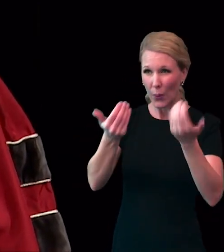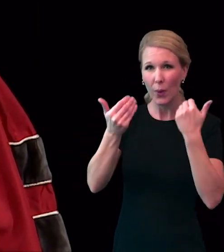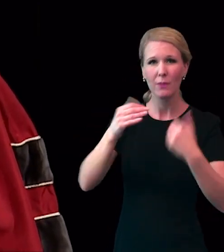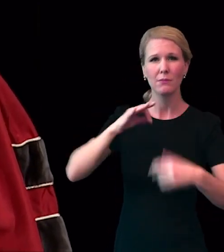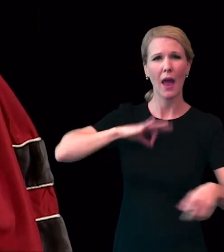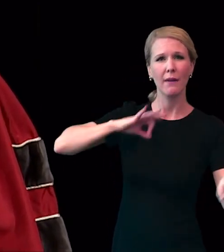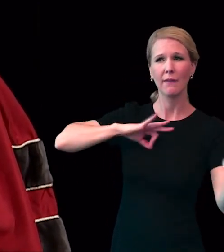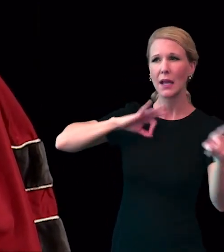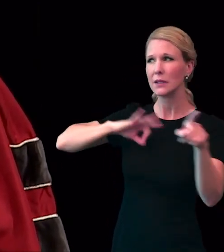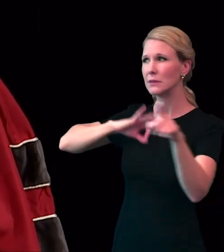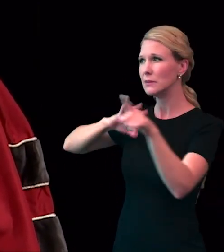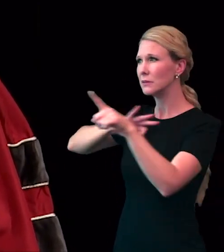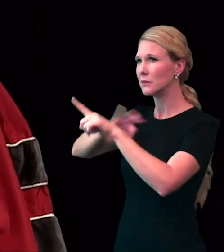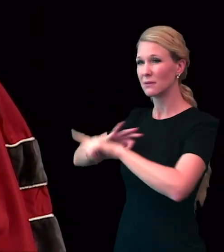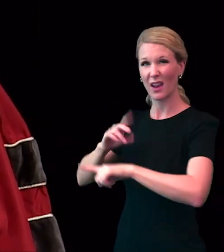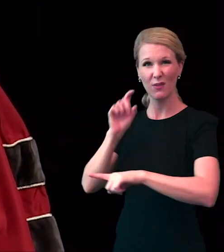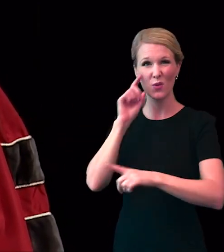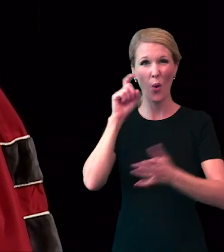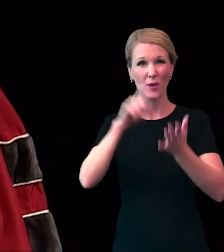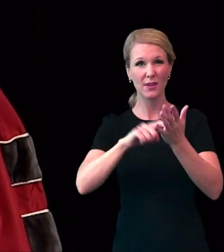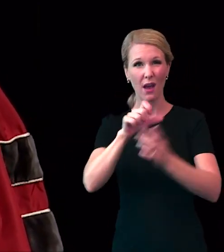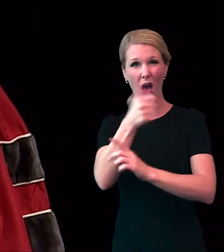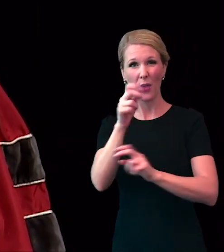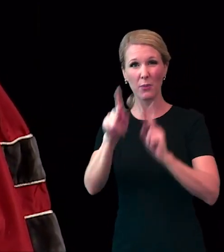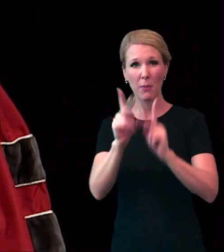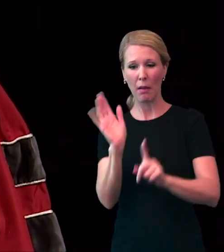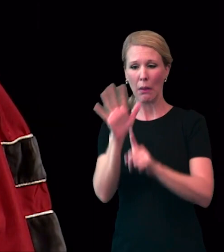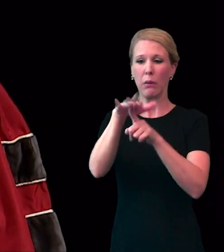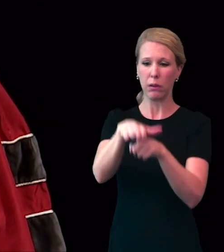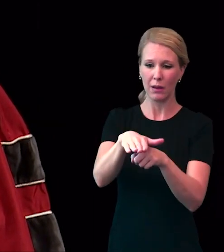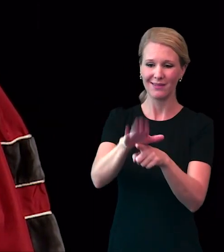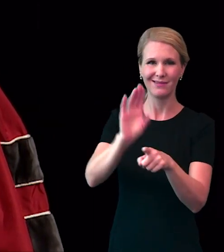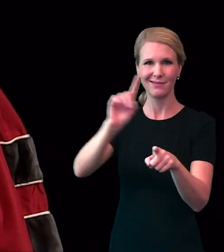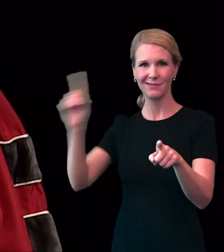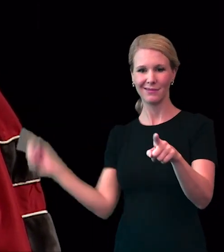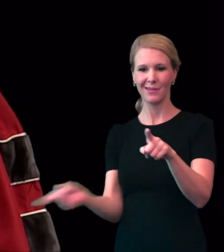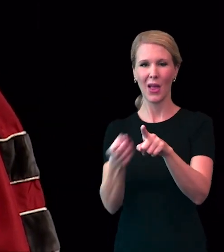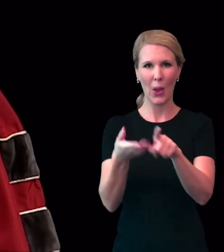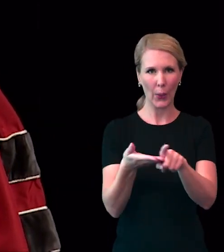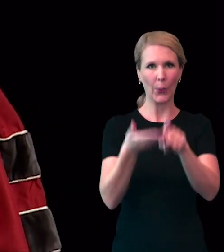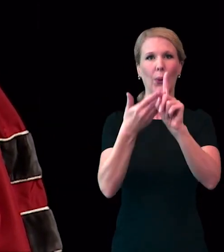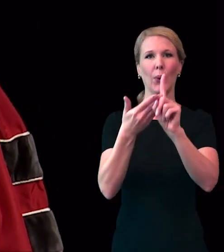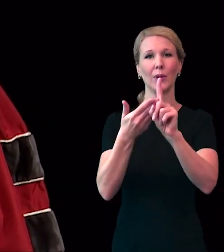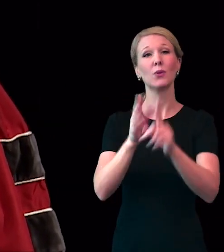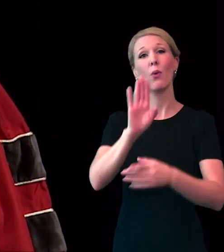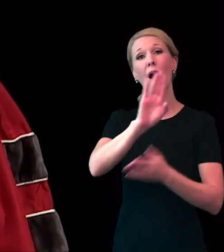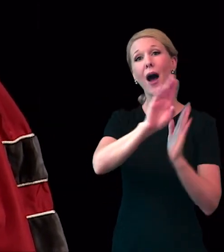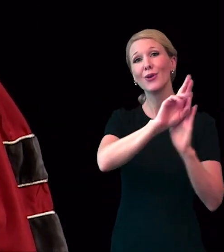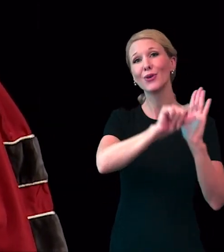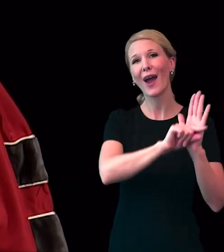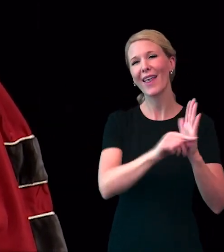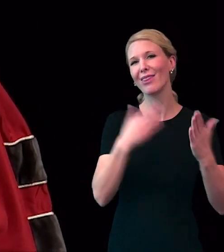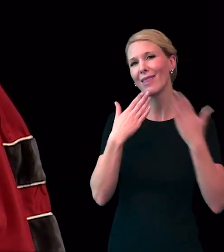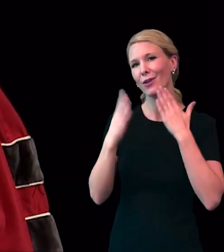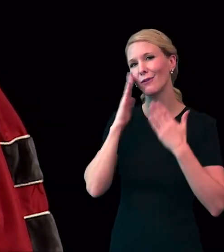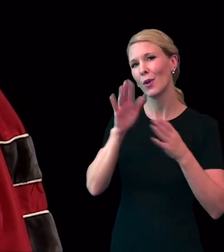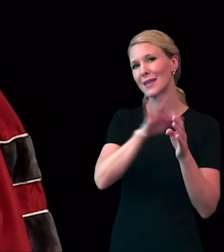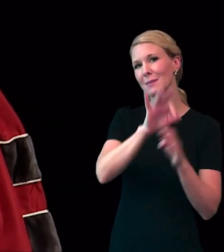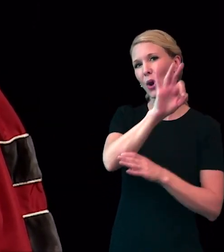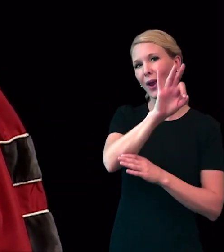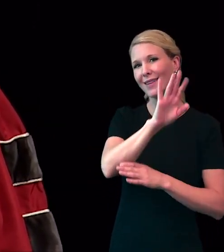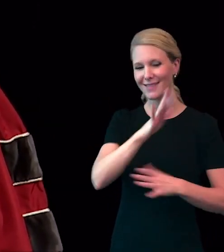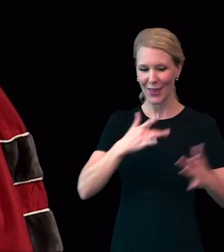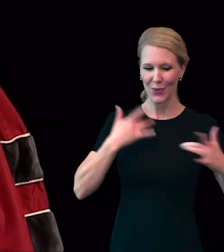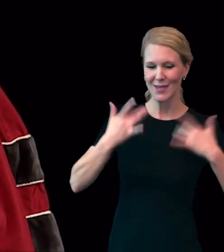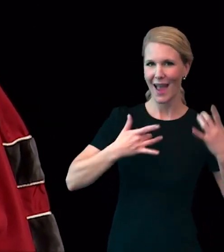lift up those around you who have not been fortunate enough to have had the same opportunities. To the undergrads, thank you for your spirit, your enthusiasm, and your commitment to